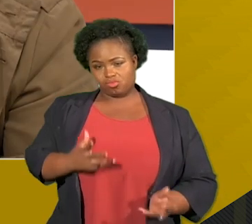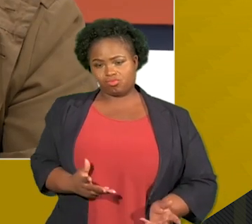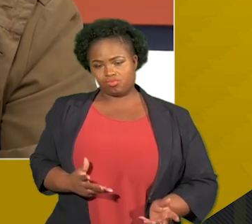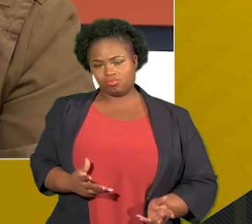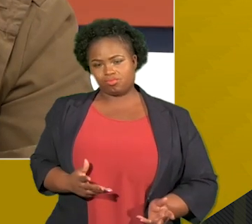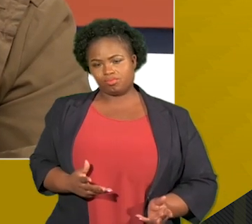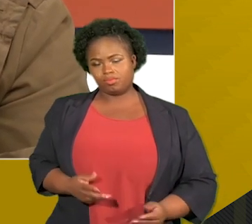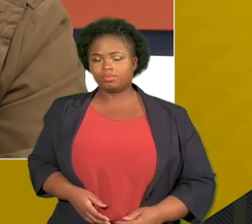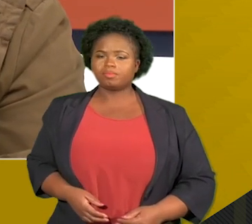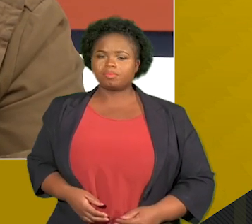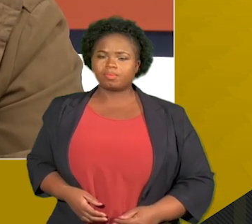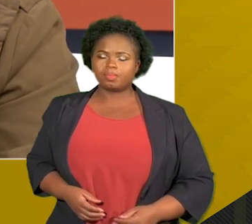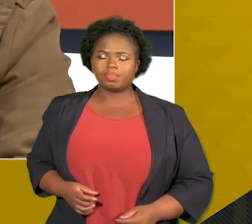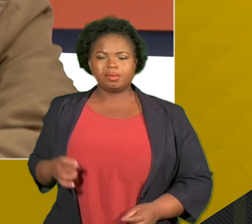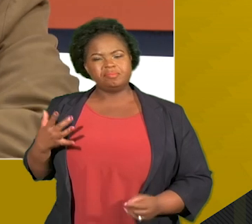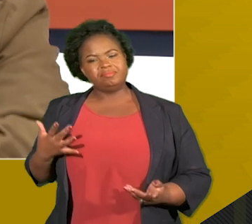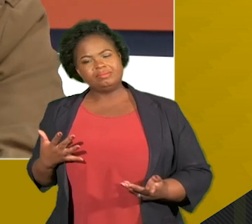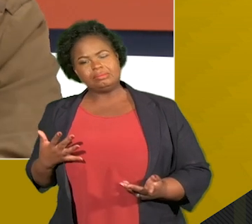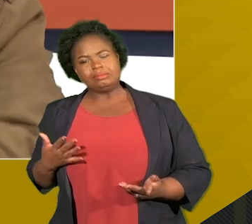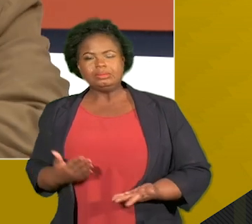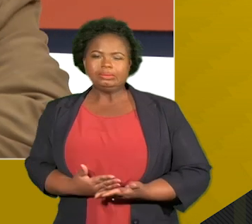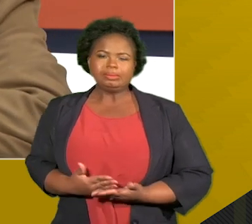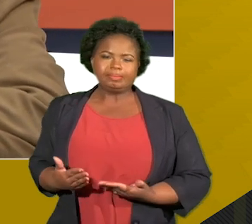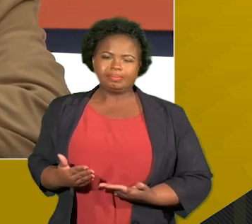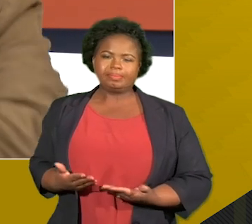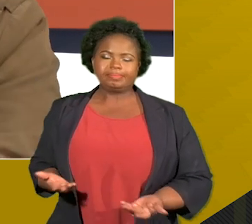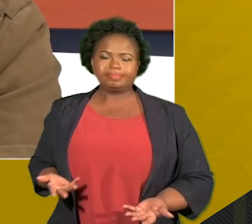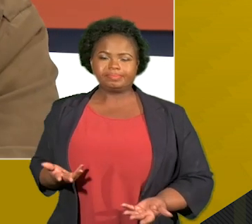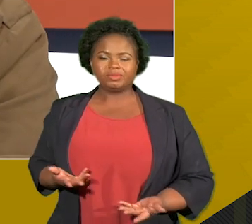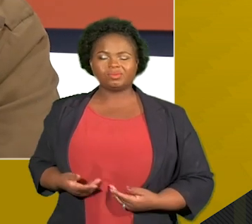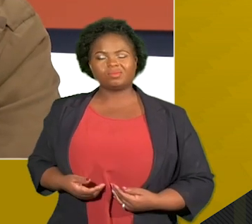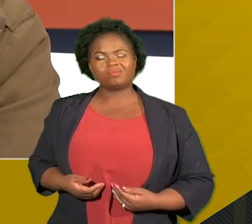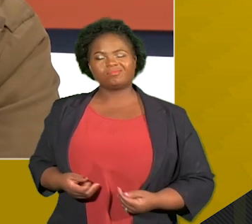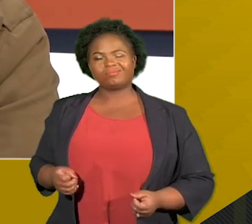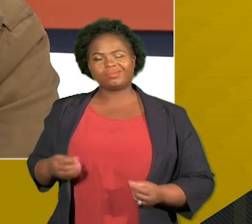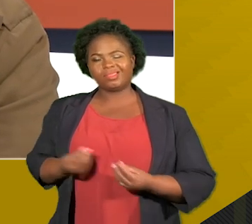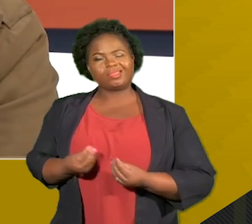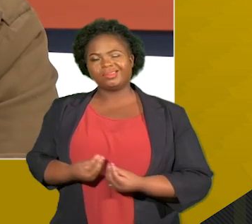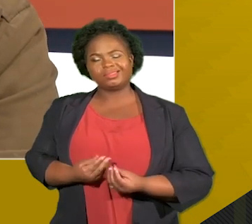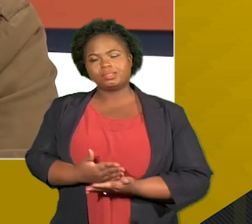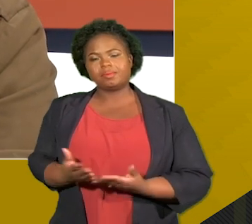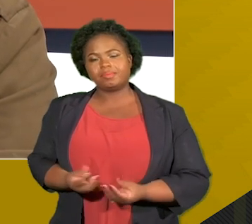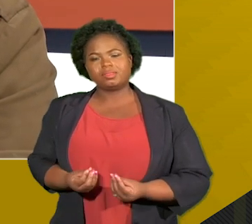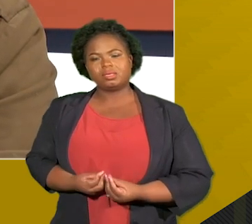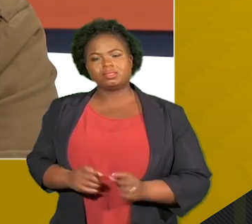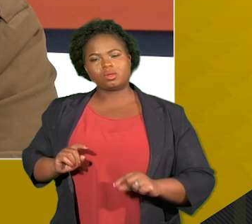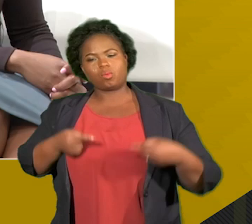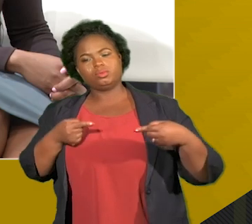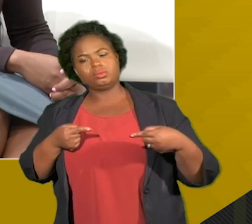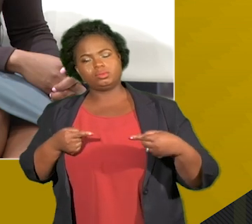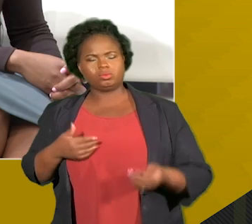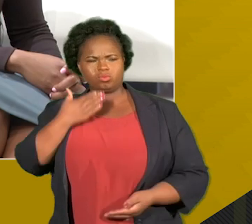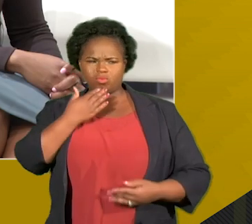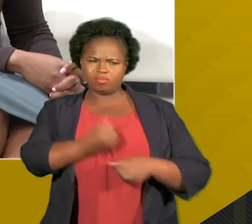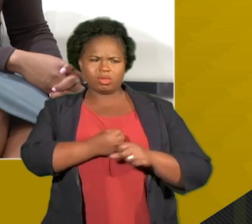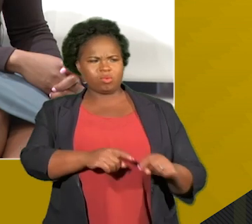So sometimes things get to be turned upside down. Mm-hmm. Upside down. By who?